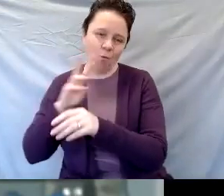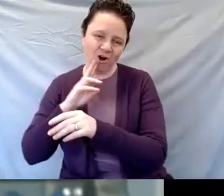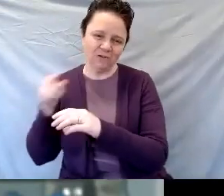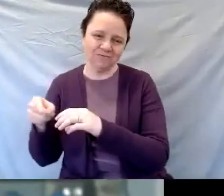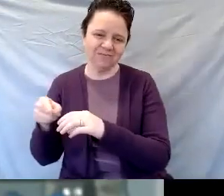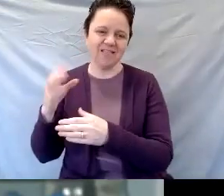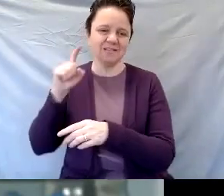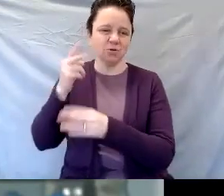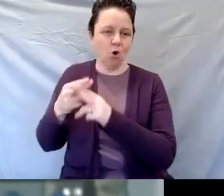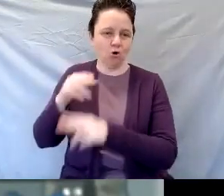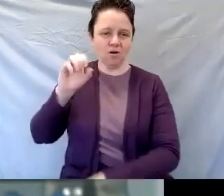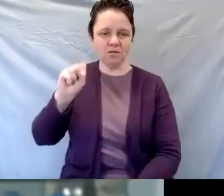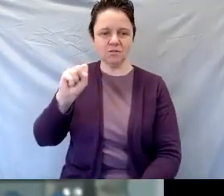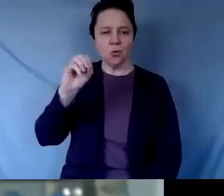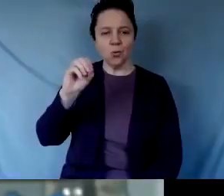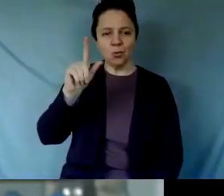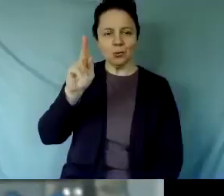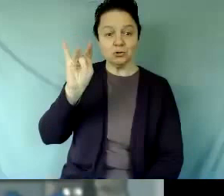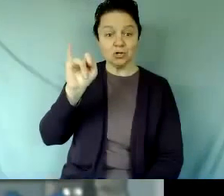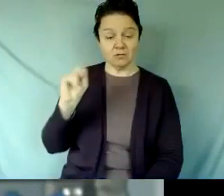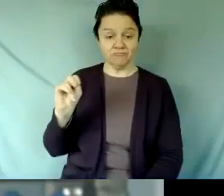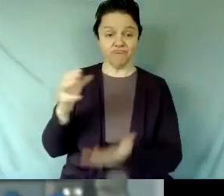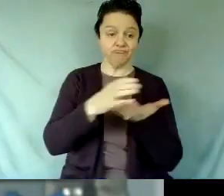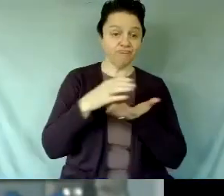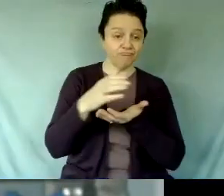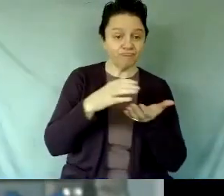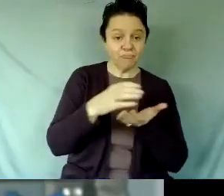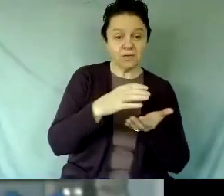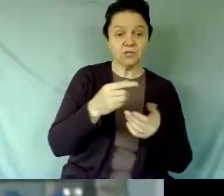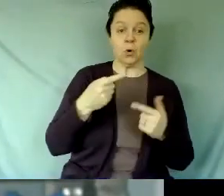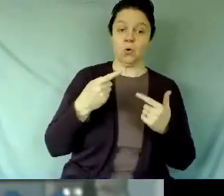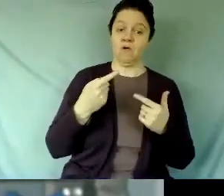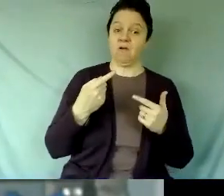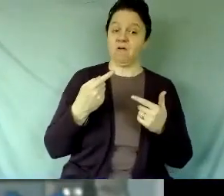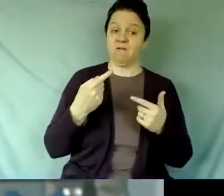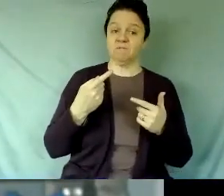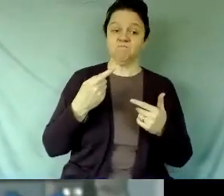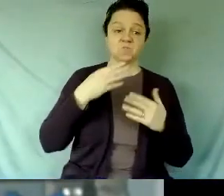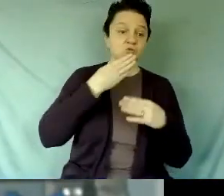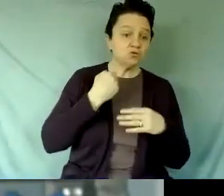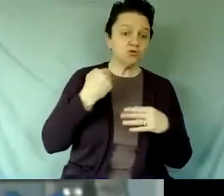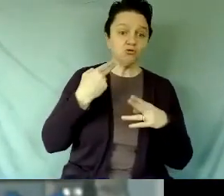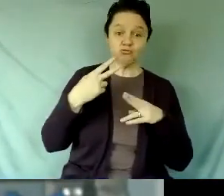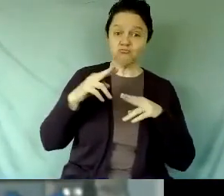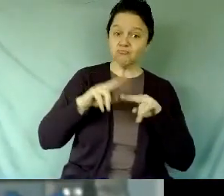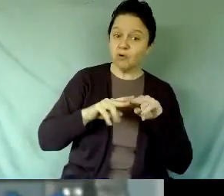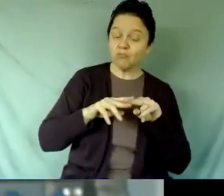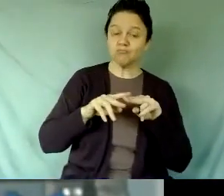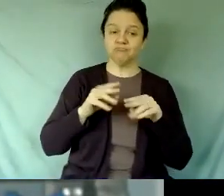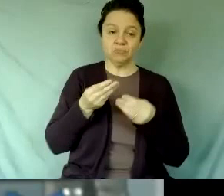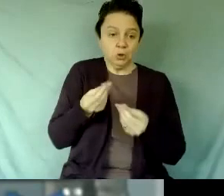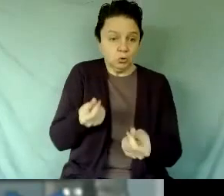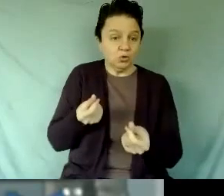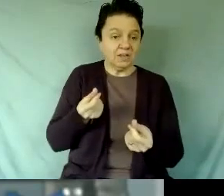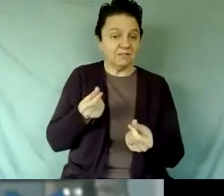call that a solution. So we've taken solutes, whether it be sugars or salts or any type of nutrient or food that the